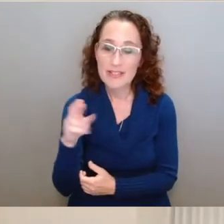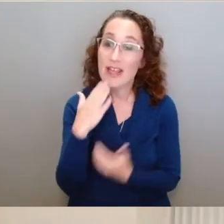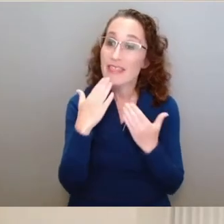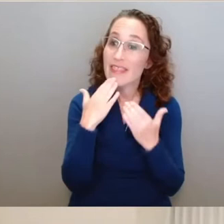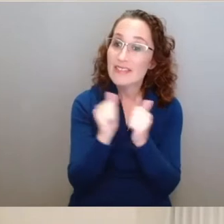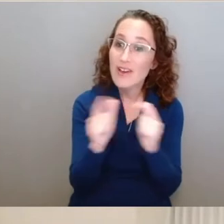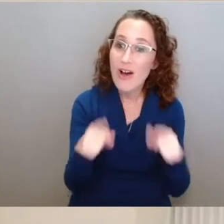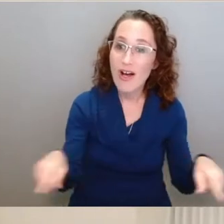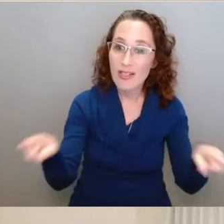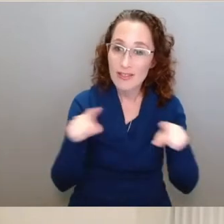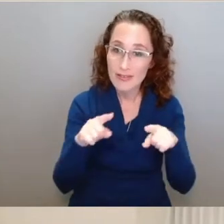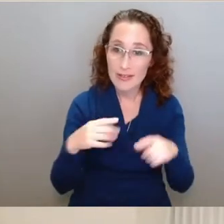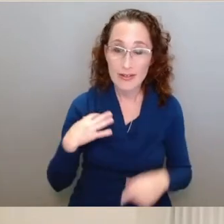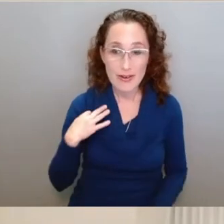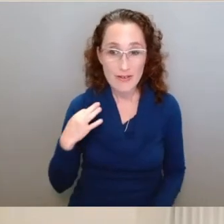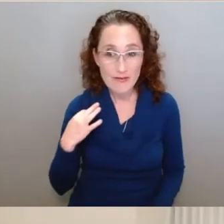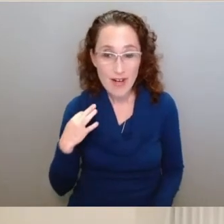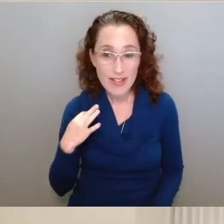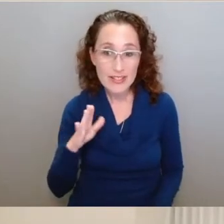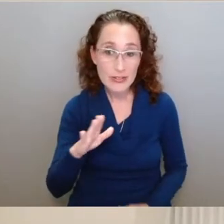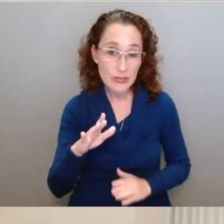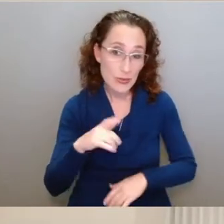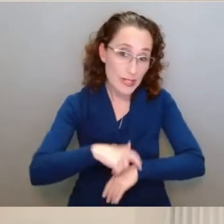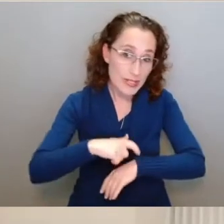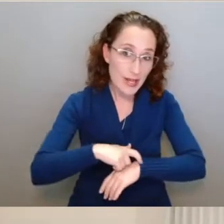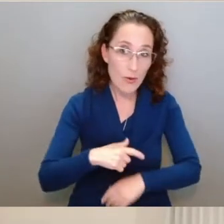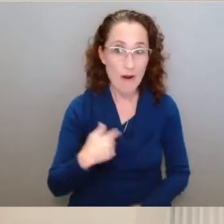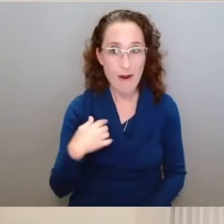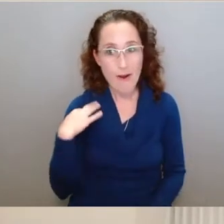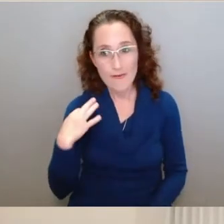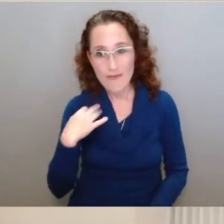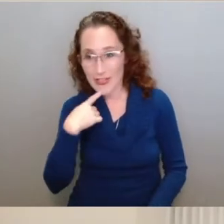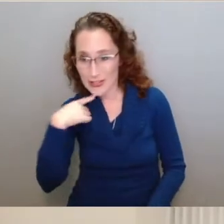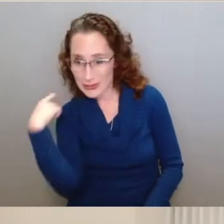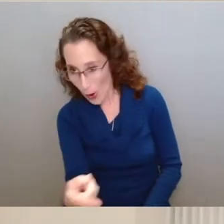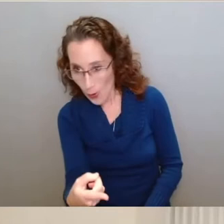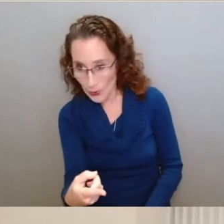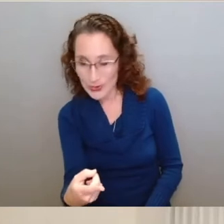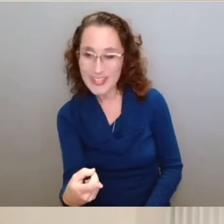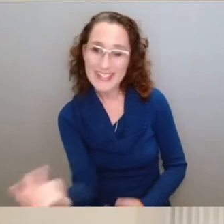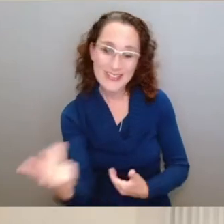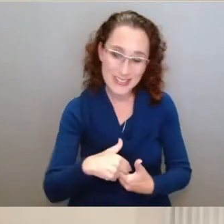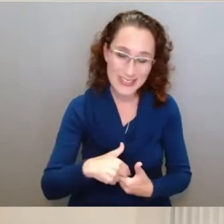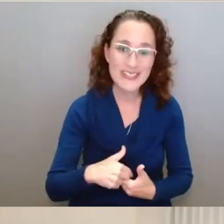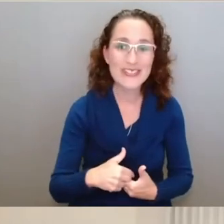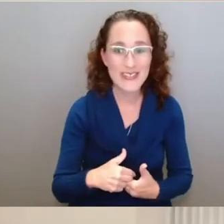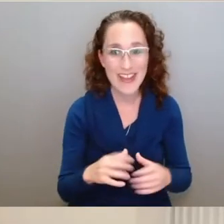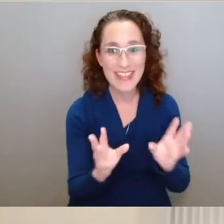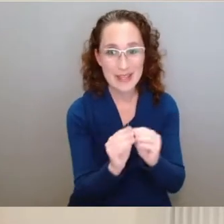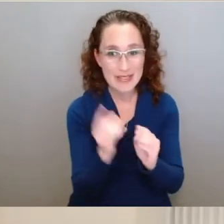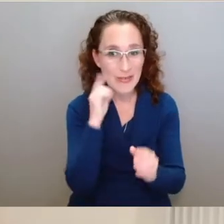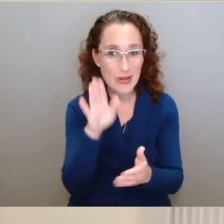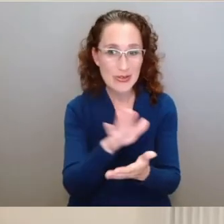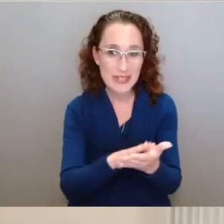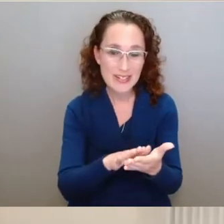everyone who volunteers their time or is voluntold to join Common Read committees in their schools.